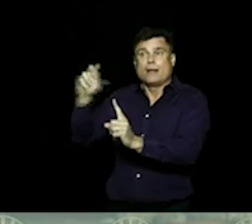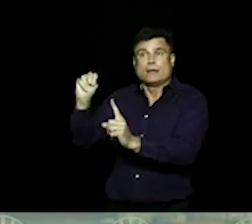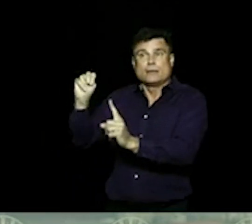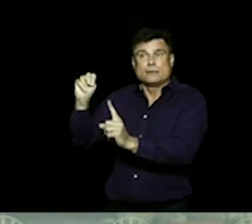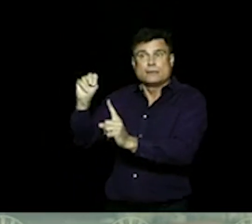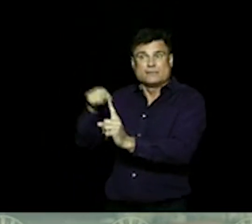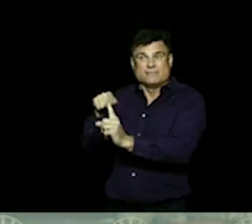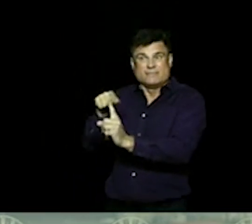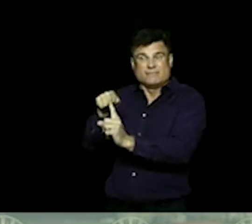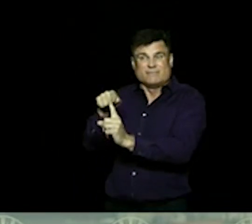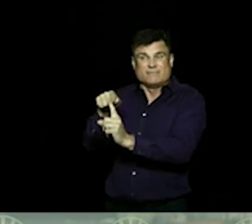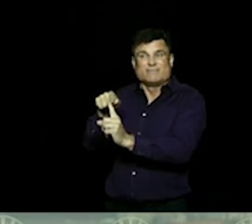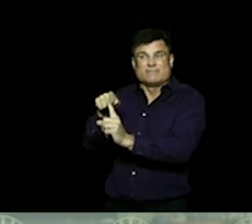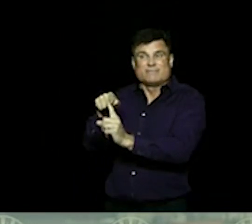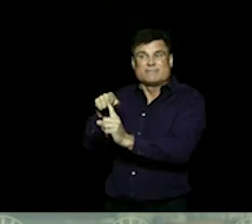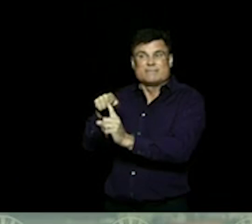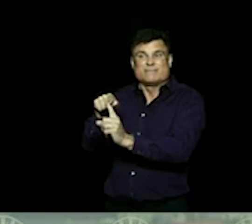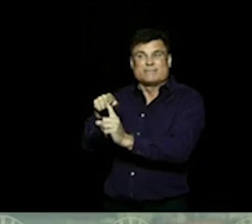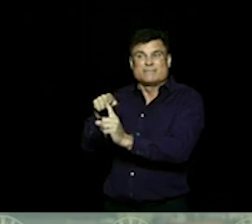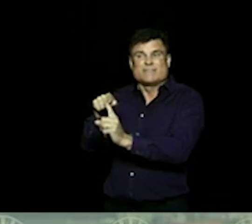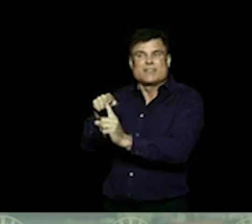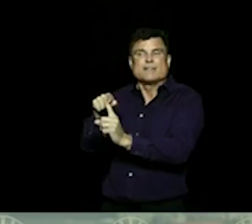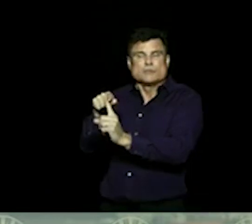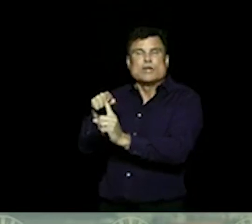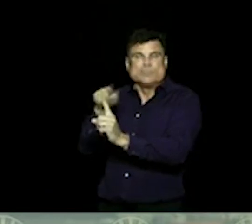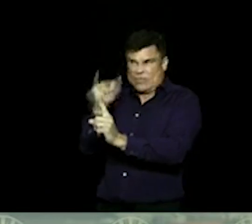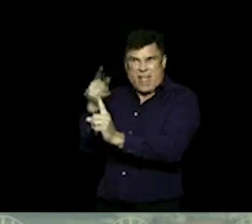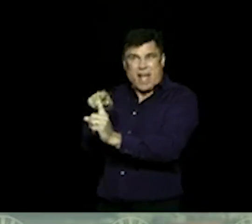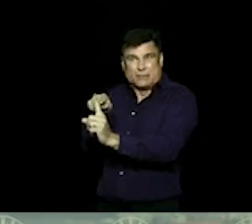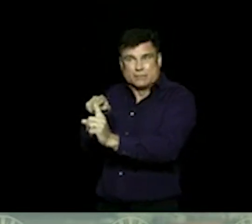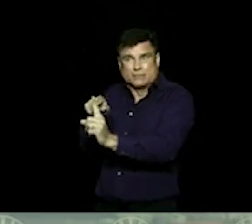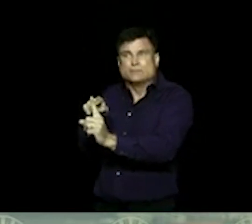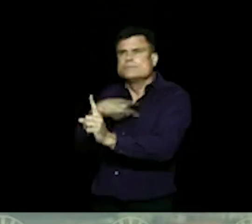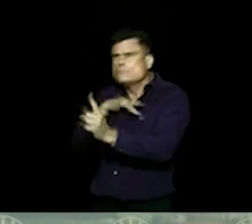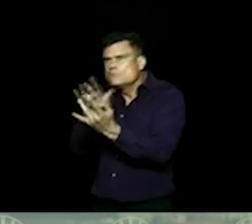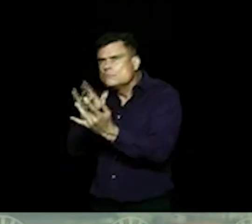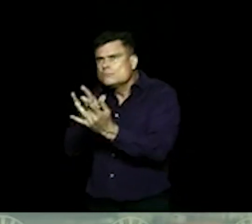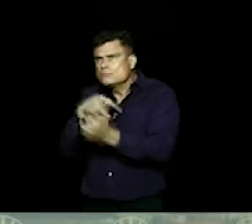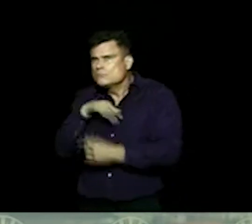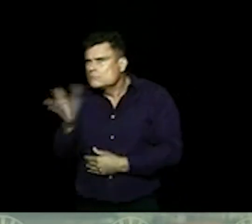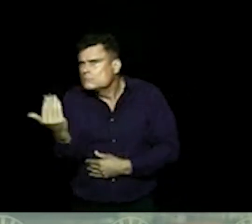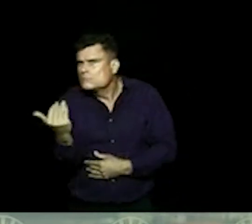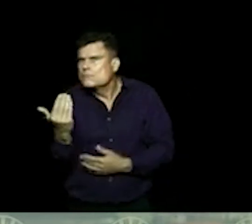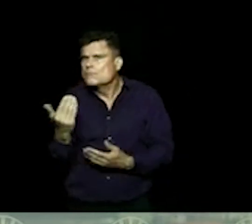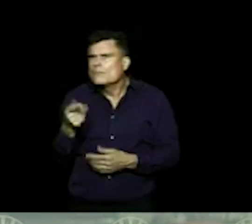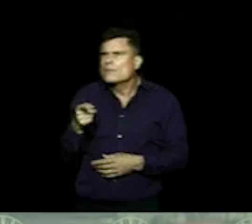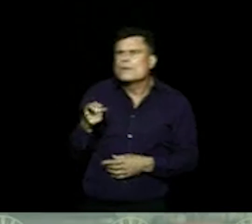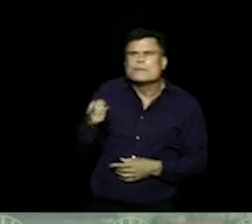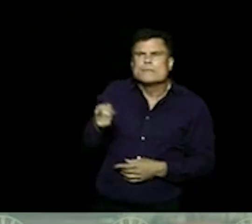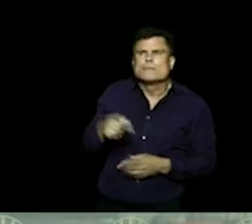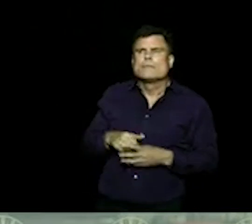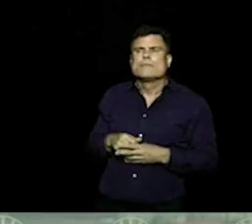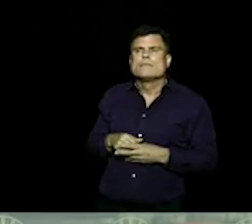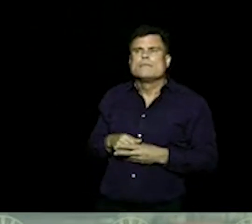and of this issue. I think she has both the credibility and she has the credibility to do that, and will do an